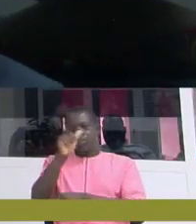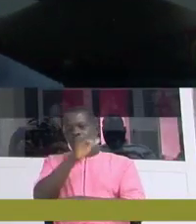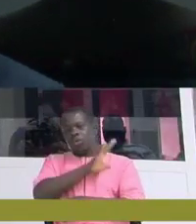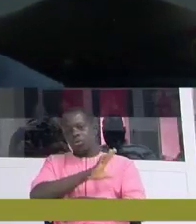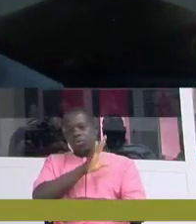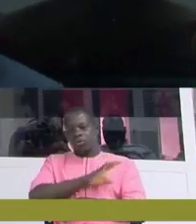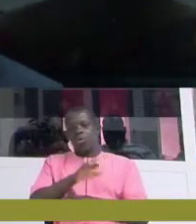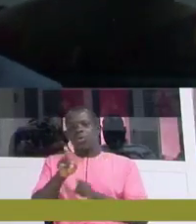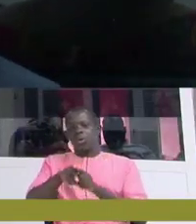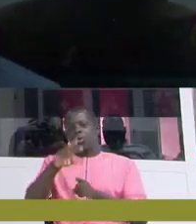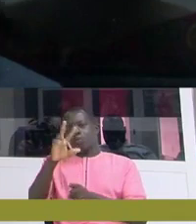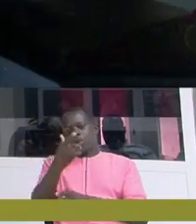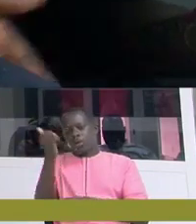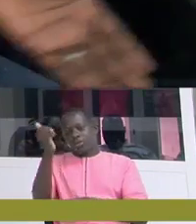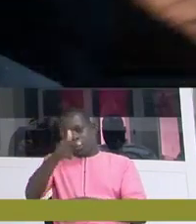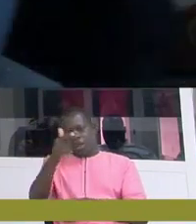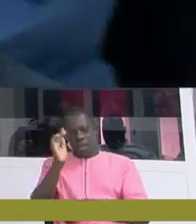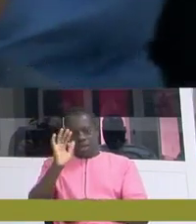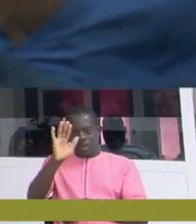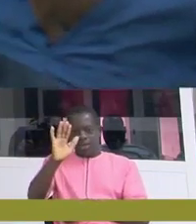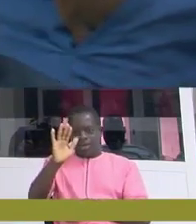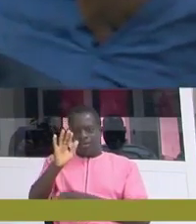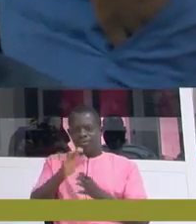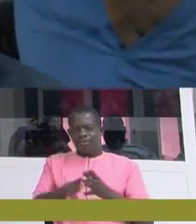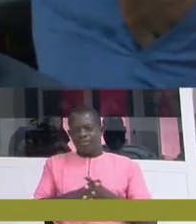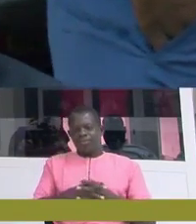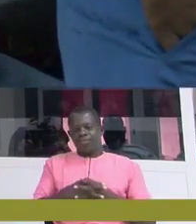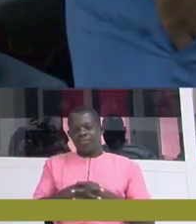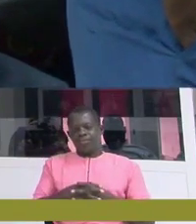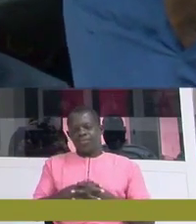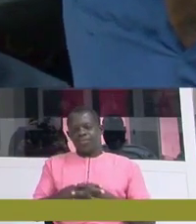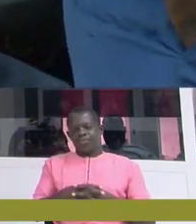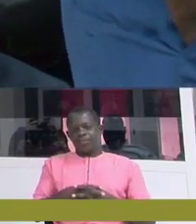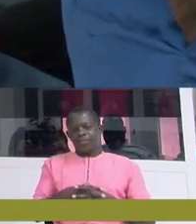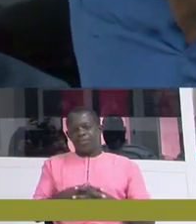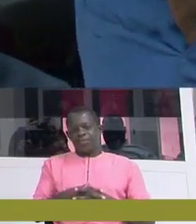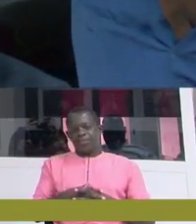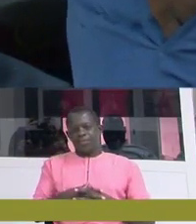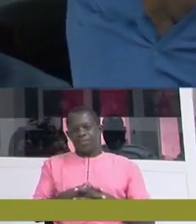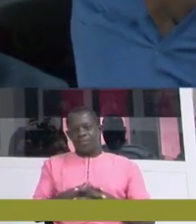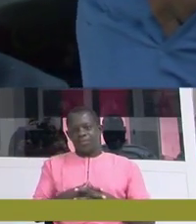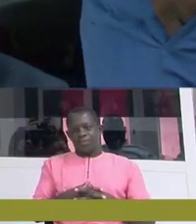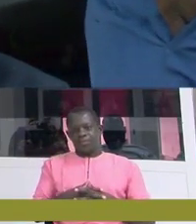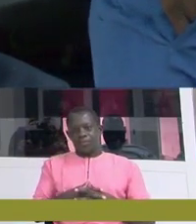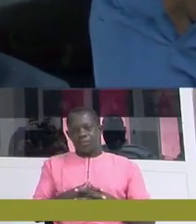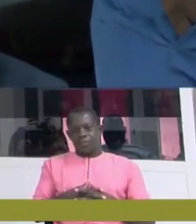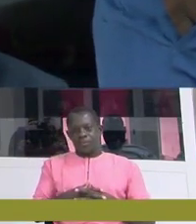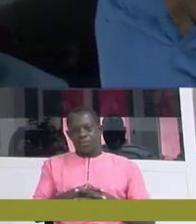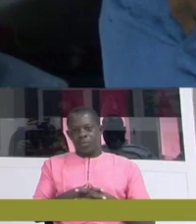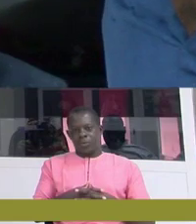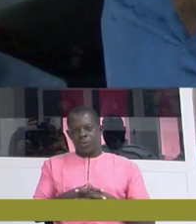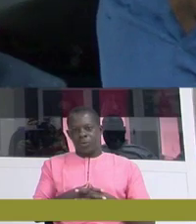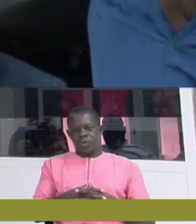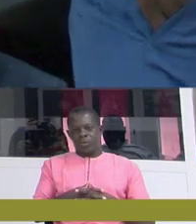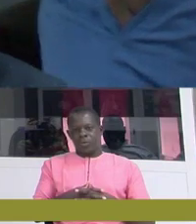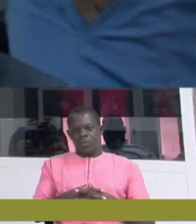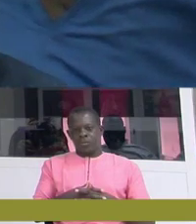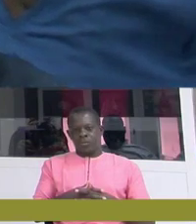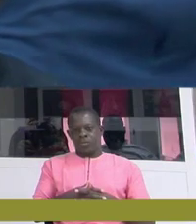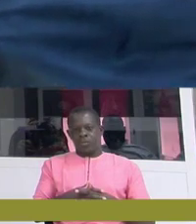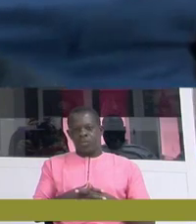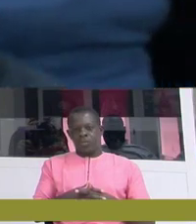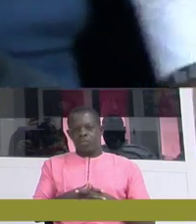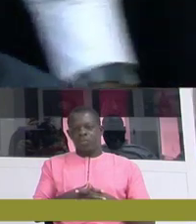and that he would pay later. Amunta ko asistamba akatunyina fula yonko Keba wala Yaya